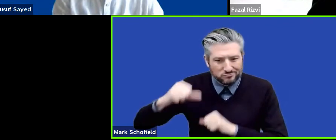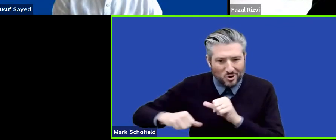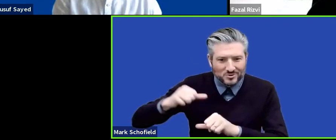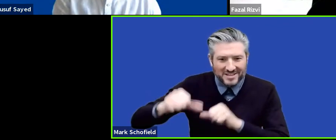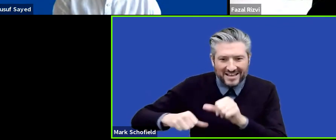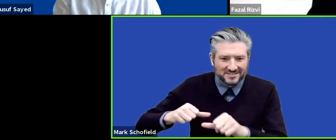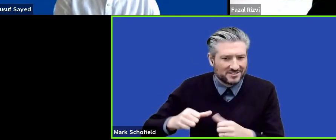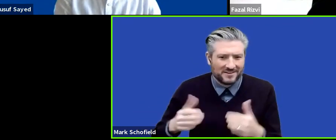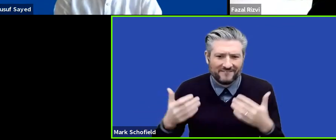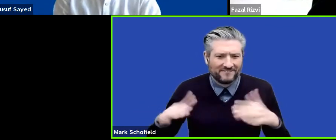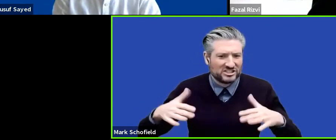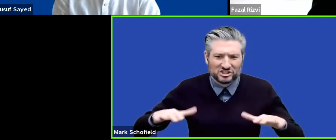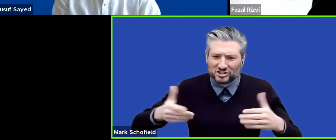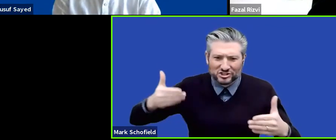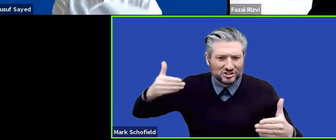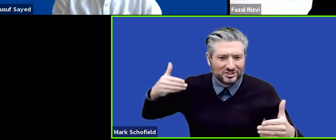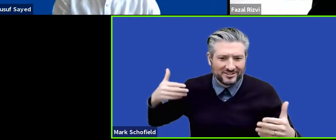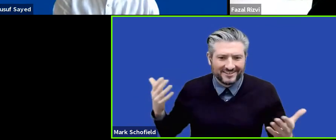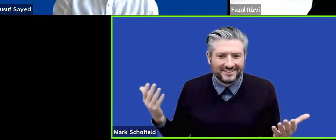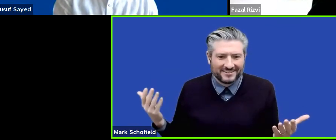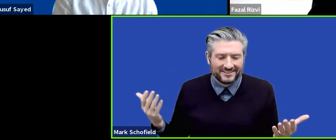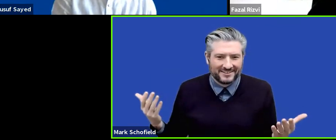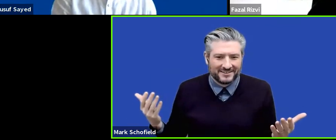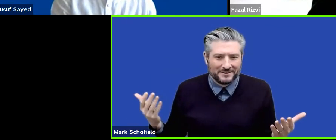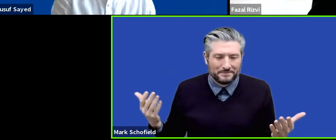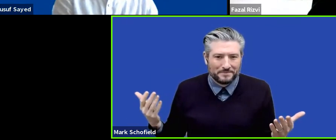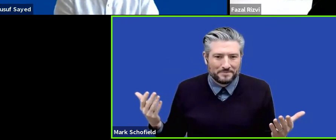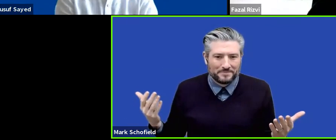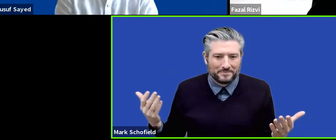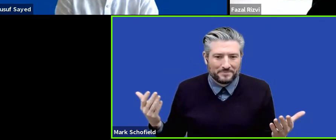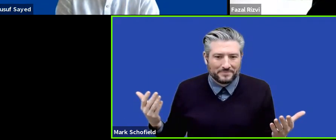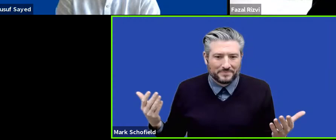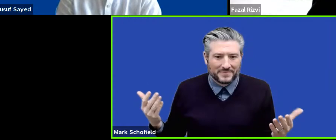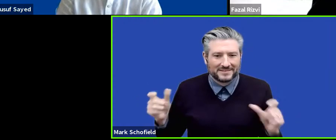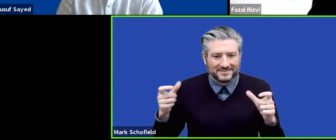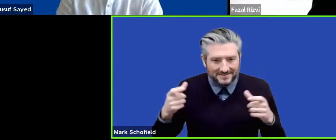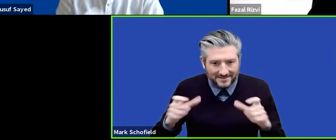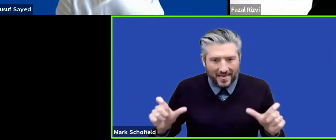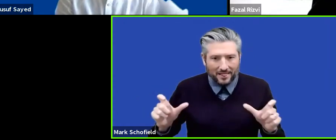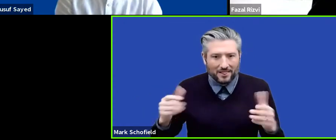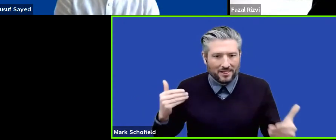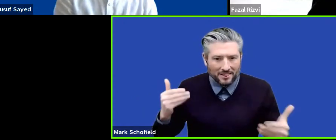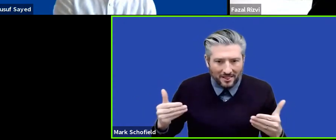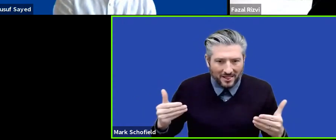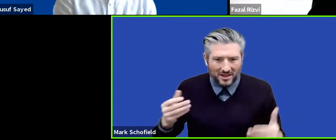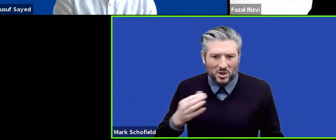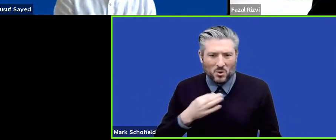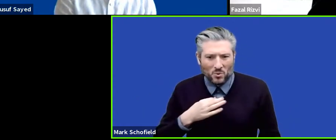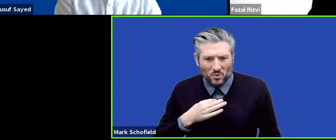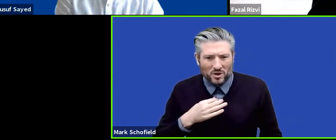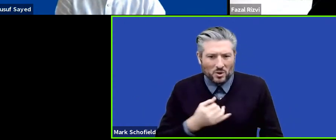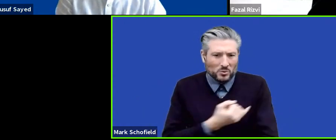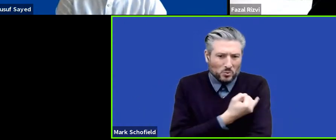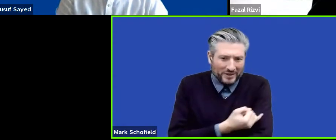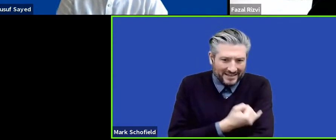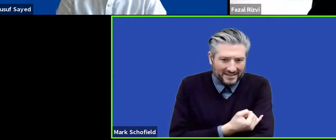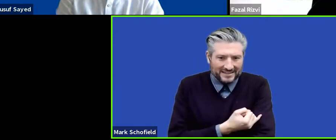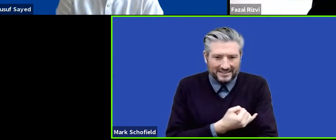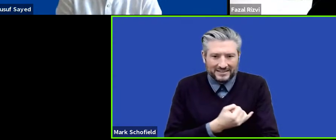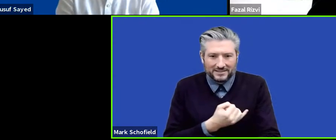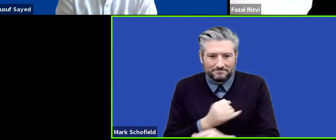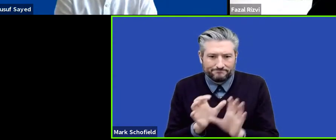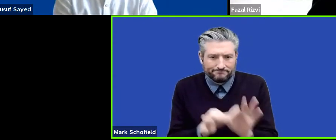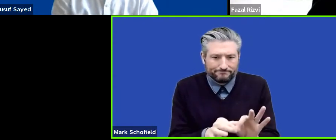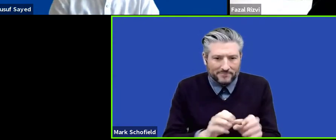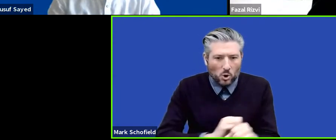to existing protests, and it intensifies existing frailties and fragilities. So I'm going to make three sets of